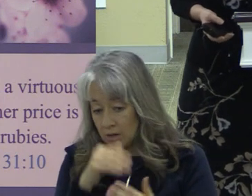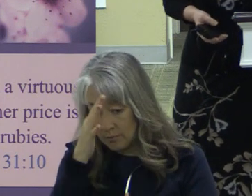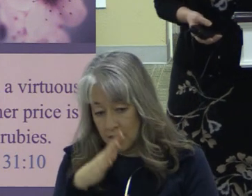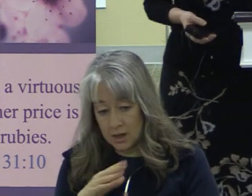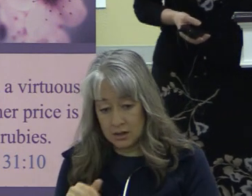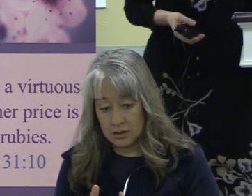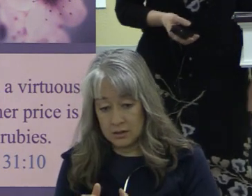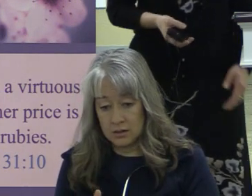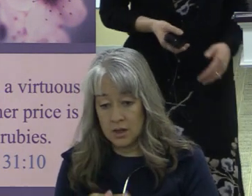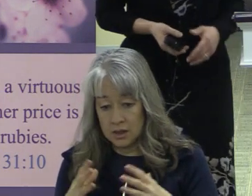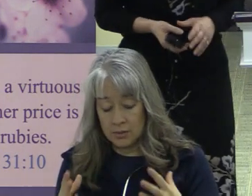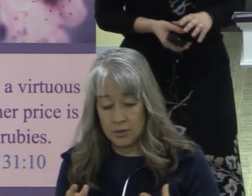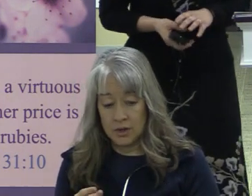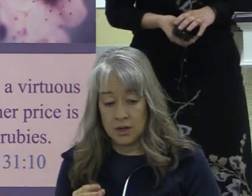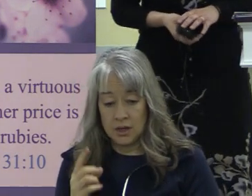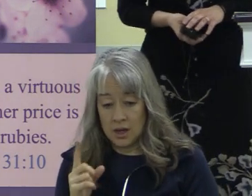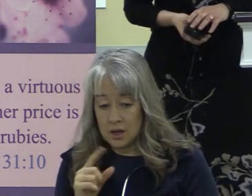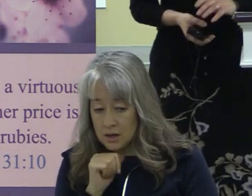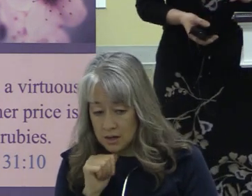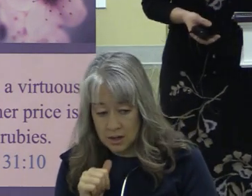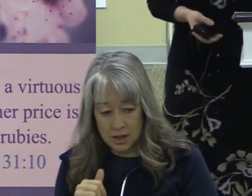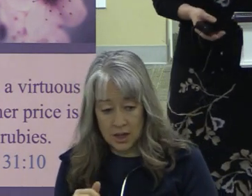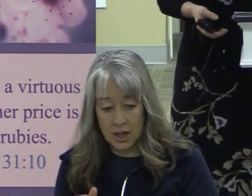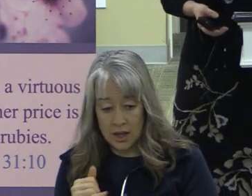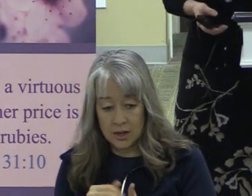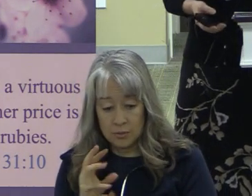men liberally, and upbraideth not, and it shall be given him.